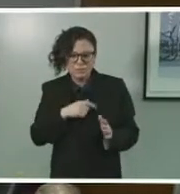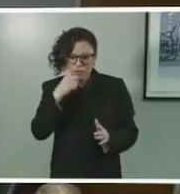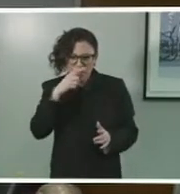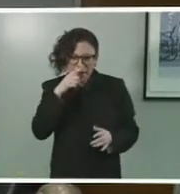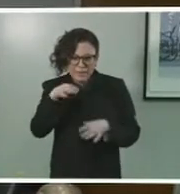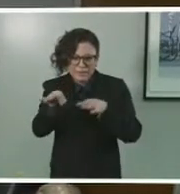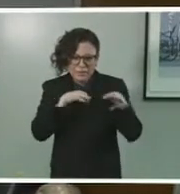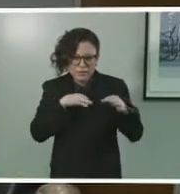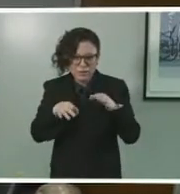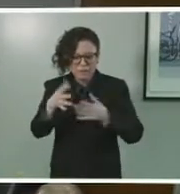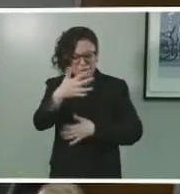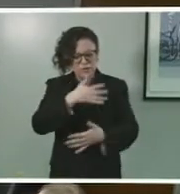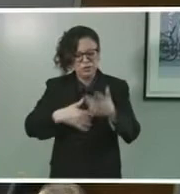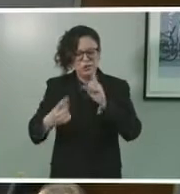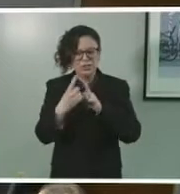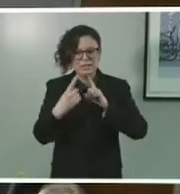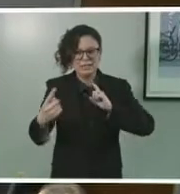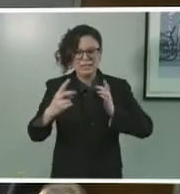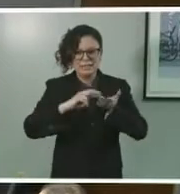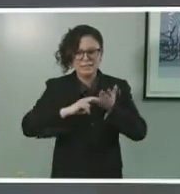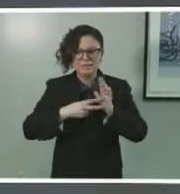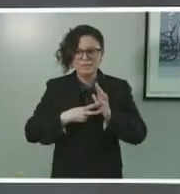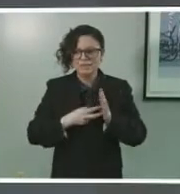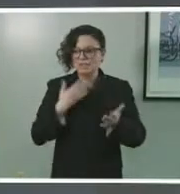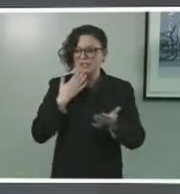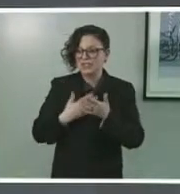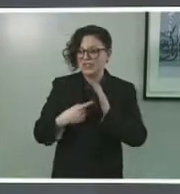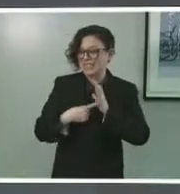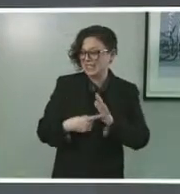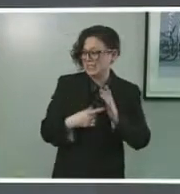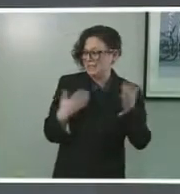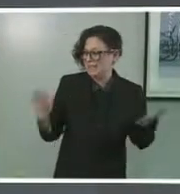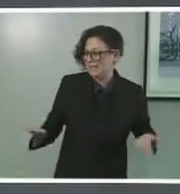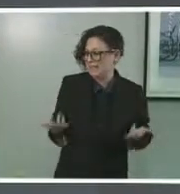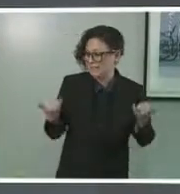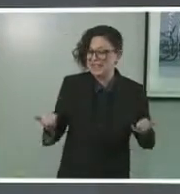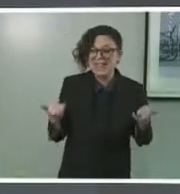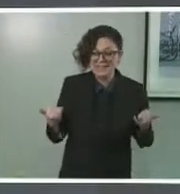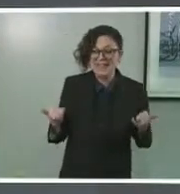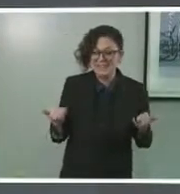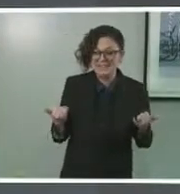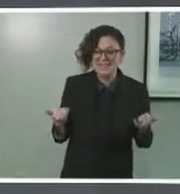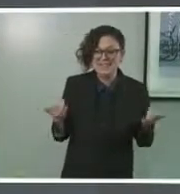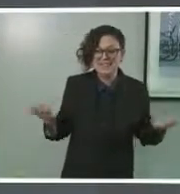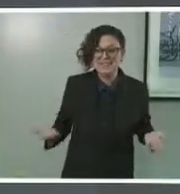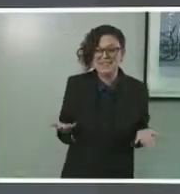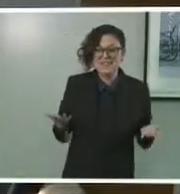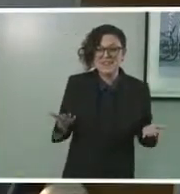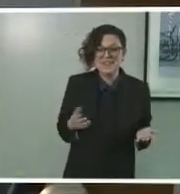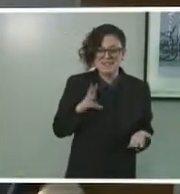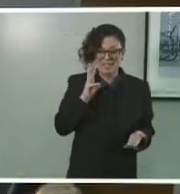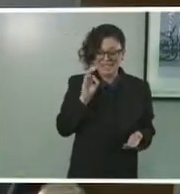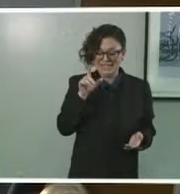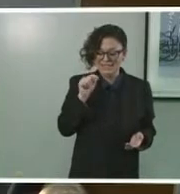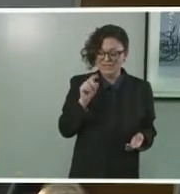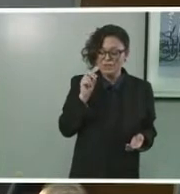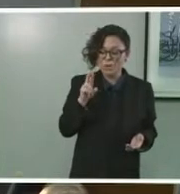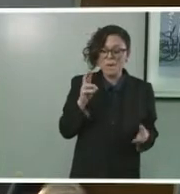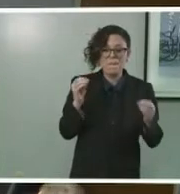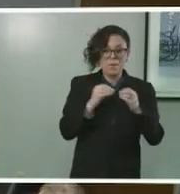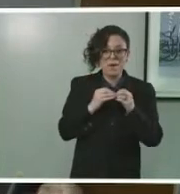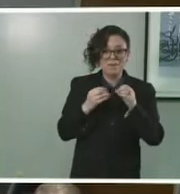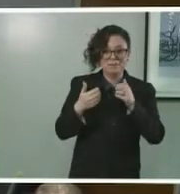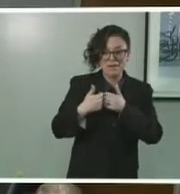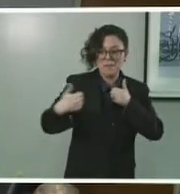means, which I think is a great question. Well, this is a good example here. That's right. Right. Here we are 6 feet or more apart.